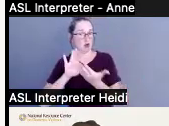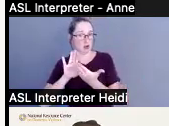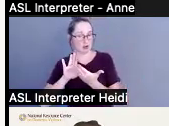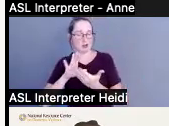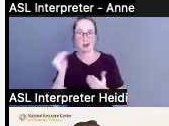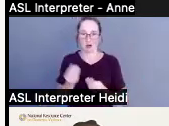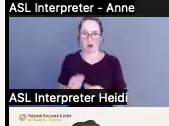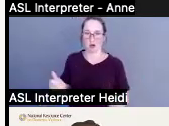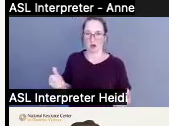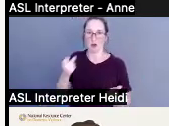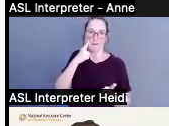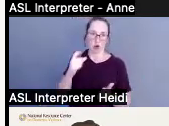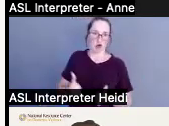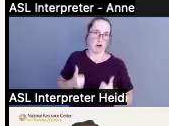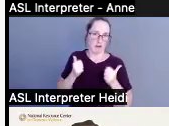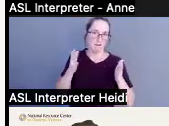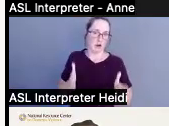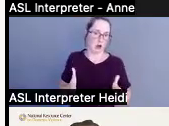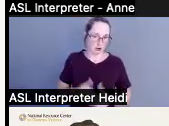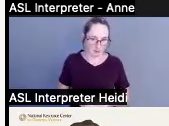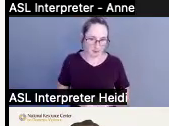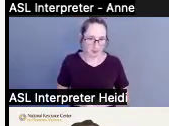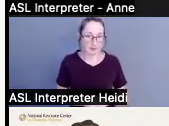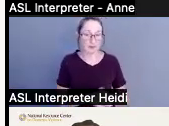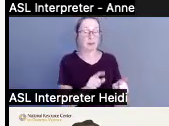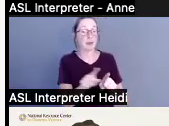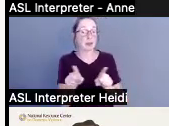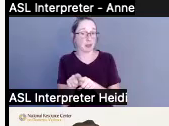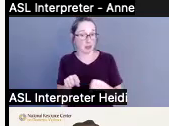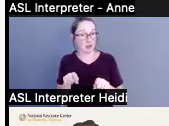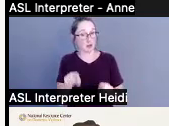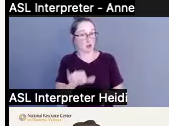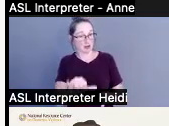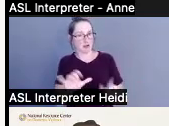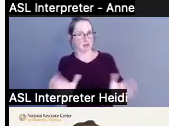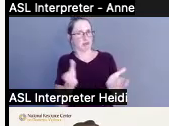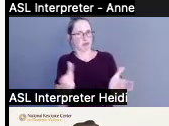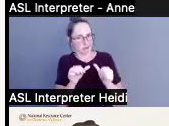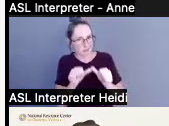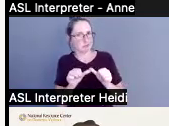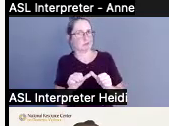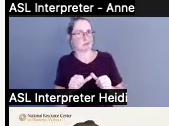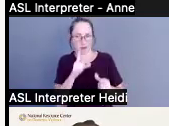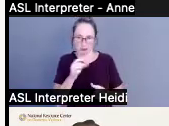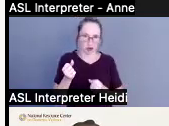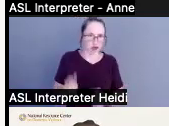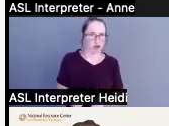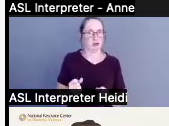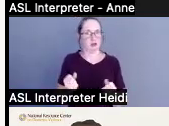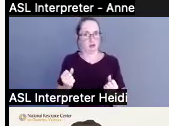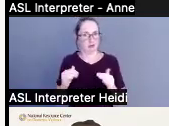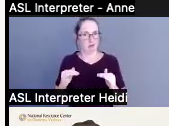and solutions for survivors. Additionally, doing so encourages continuously strengthening